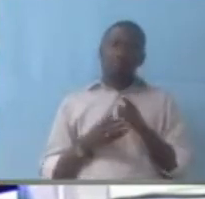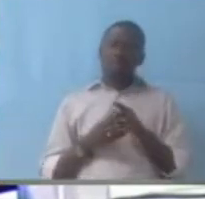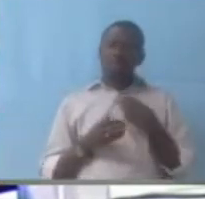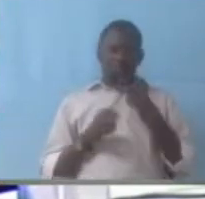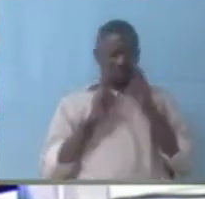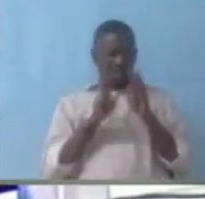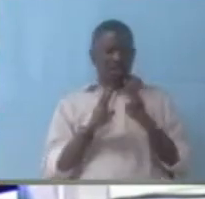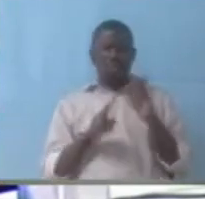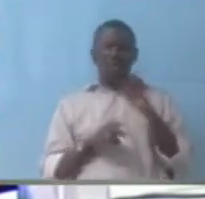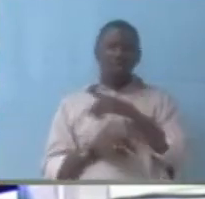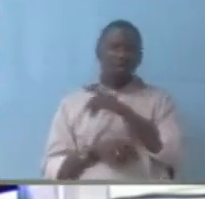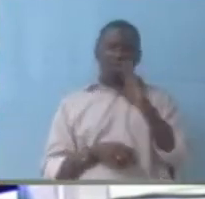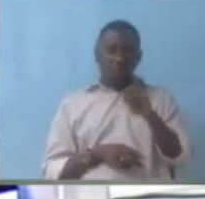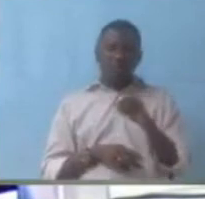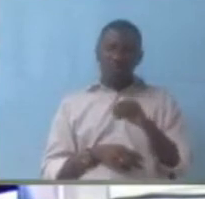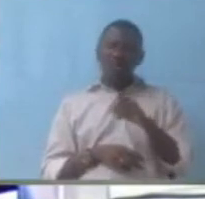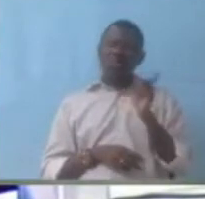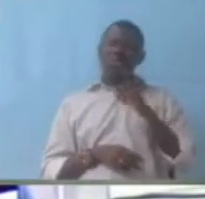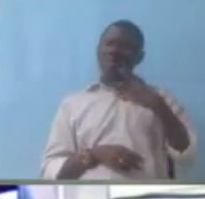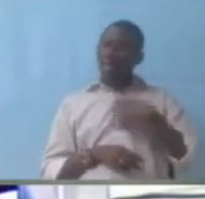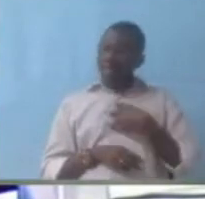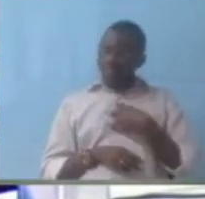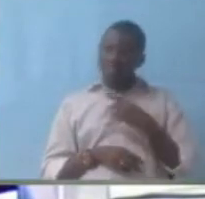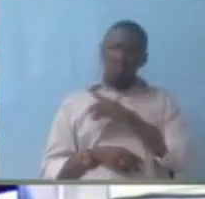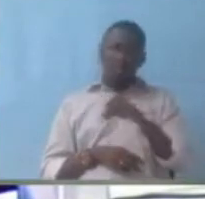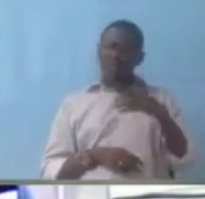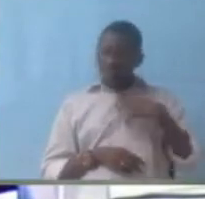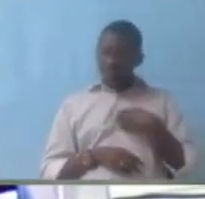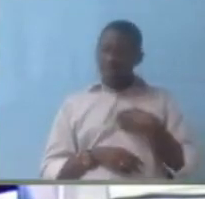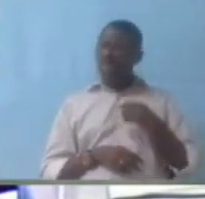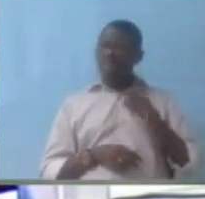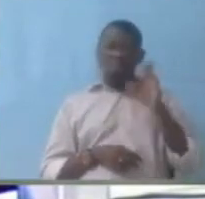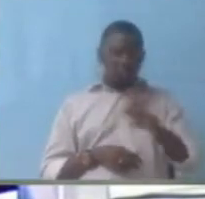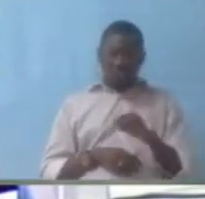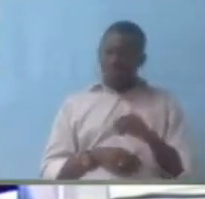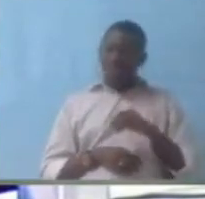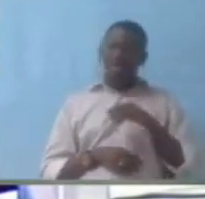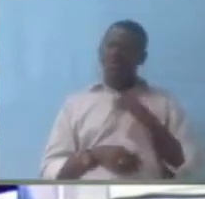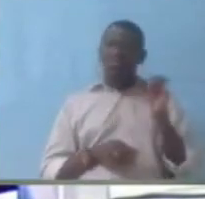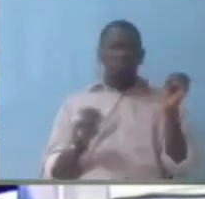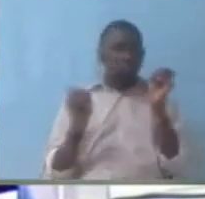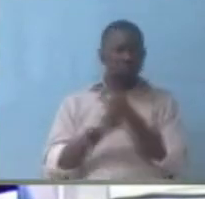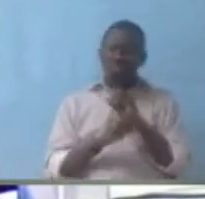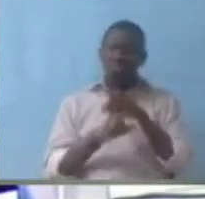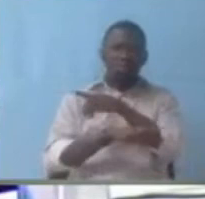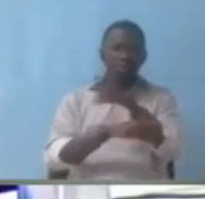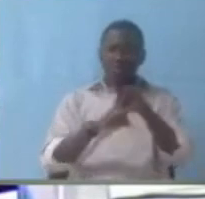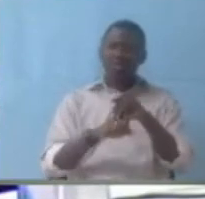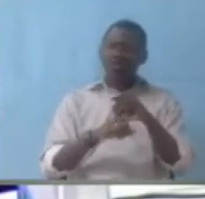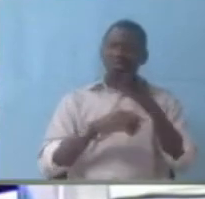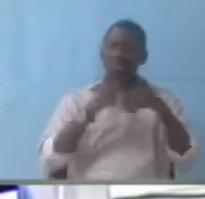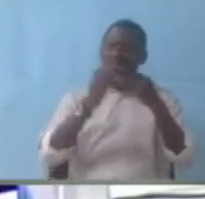tuniya di bebe min keka to limit them or restrict their actions ebe min keka lefta min ne bole keka and bunda tije mi alan ko they continue